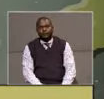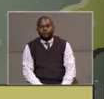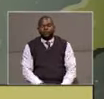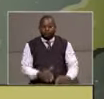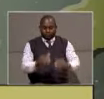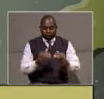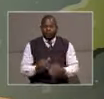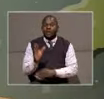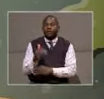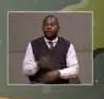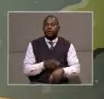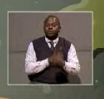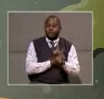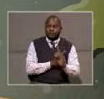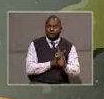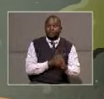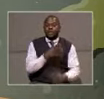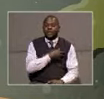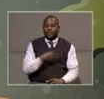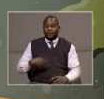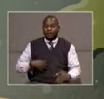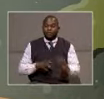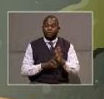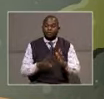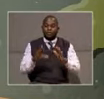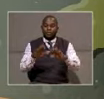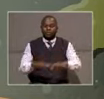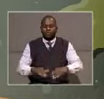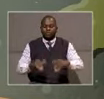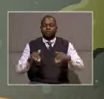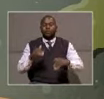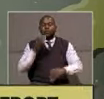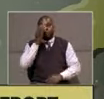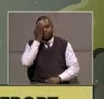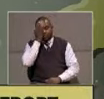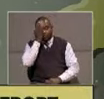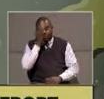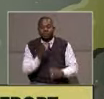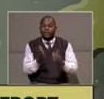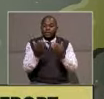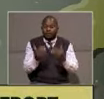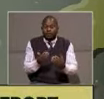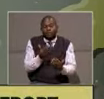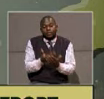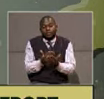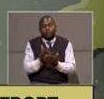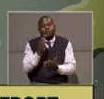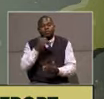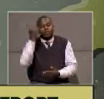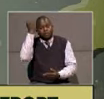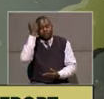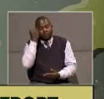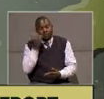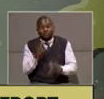Minister for Security, also Army Representative to Parliament, General Eli Tumwine, is considering seeking legal redress over